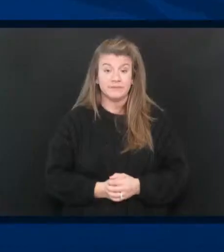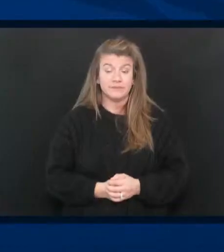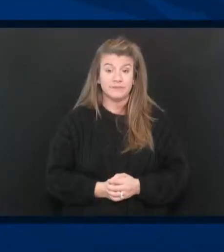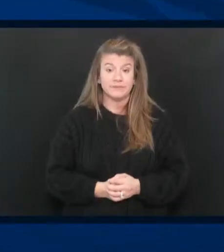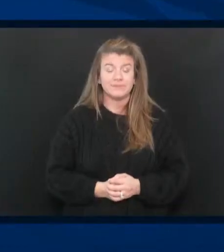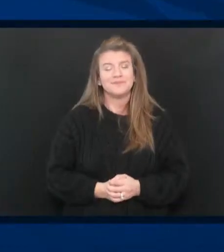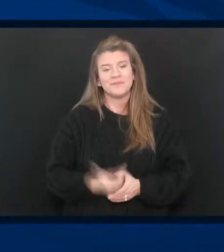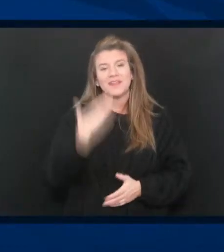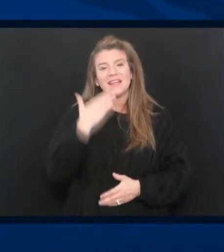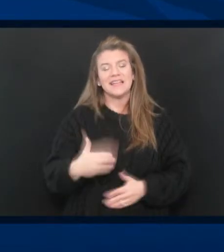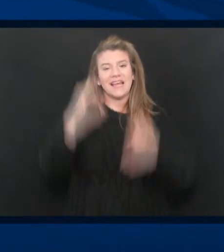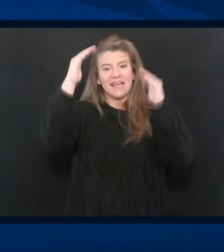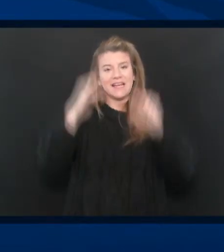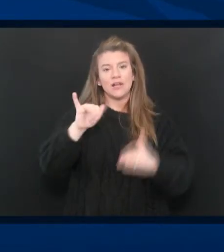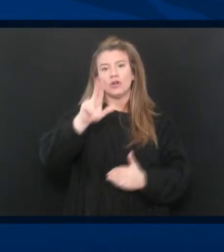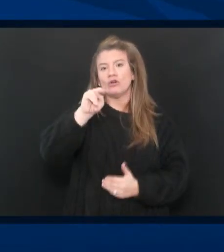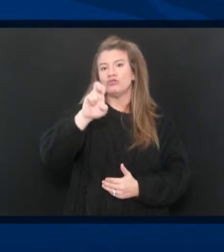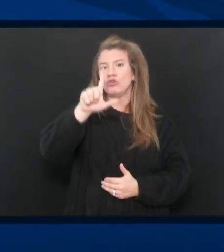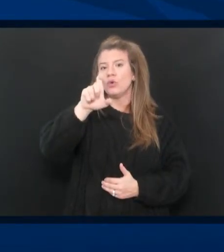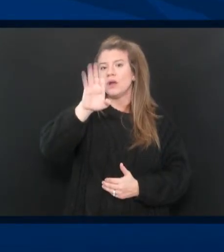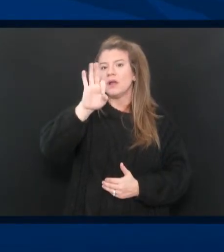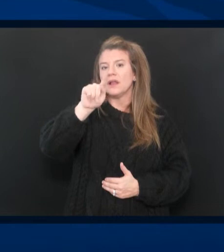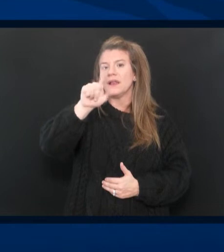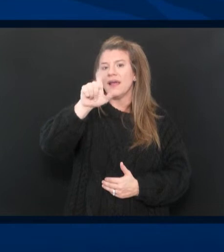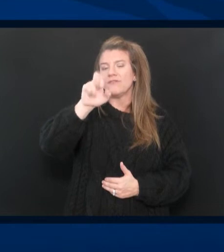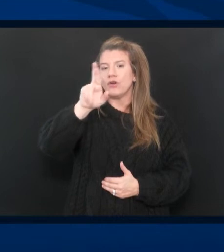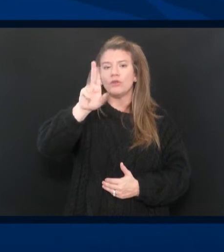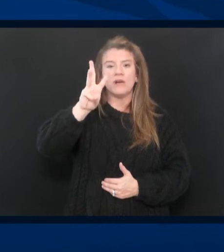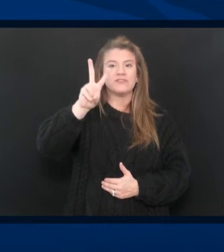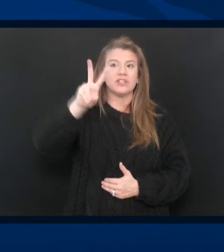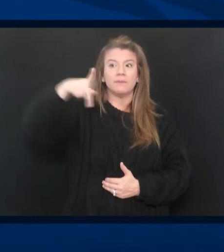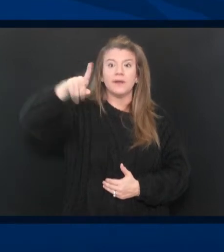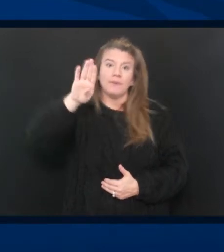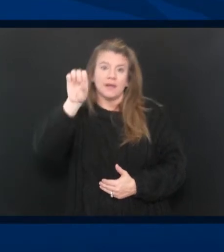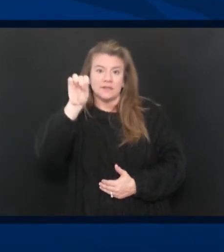All right, thanks, Charles. Next to June Leffler with West Virginia Public Broadcasting.